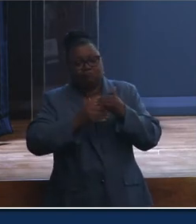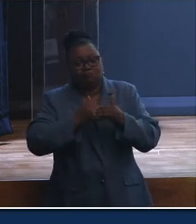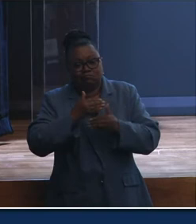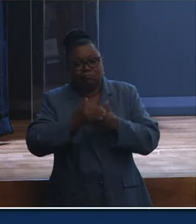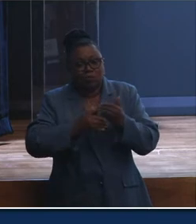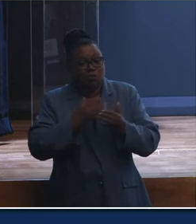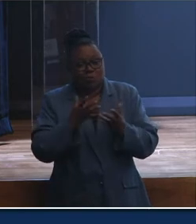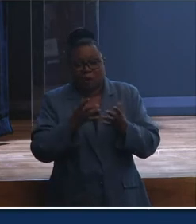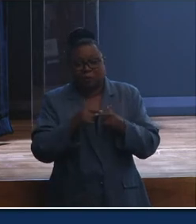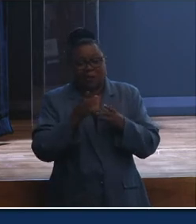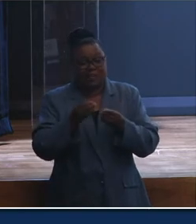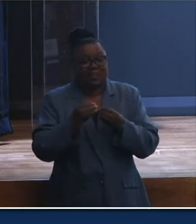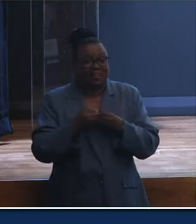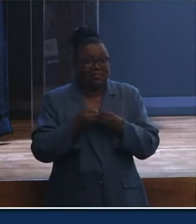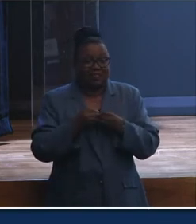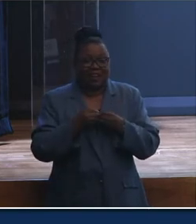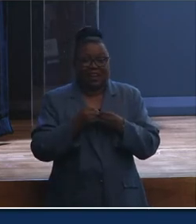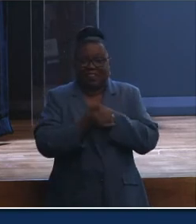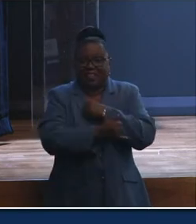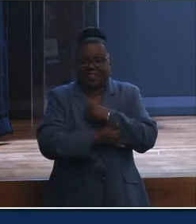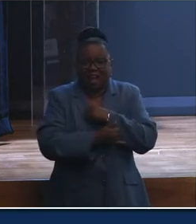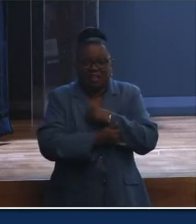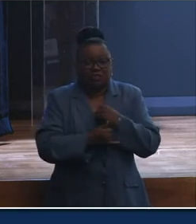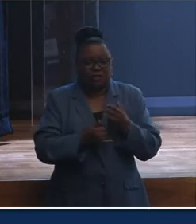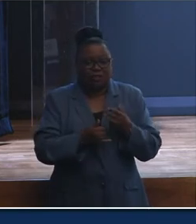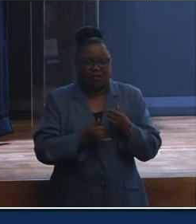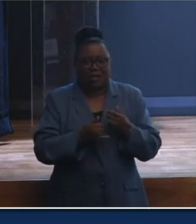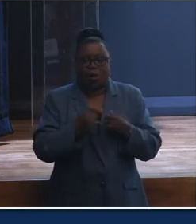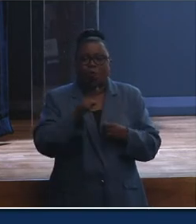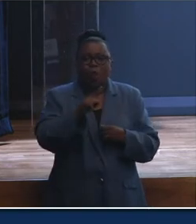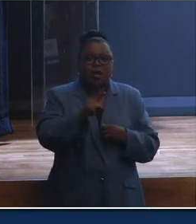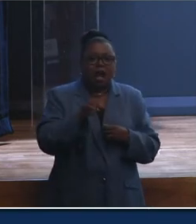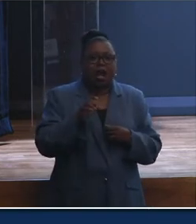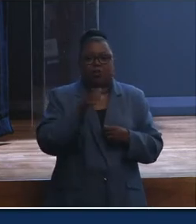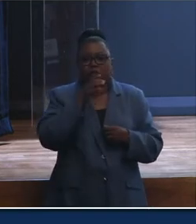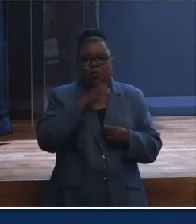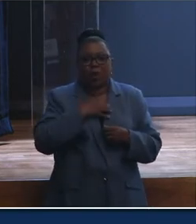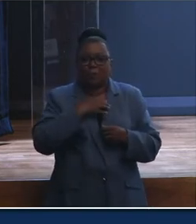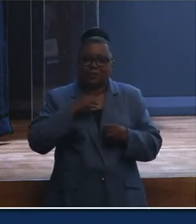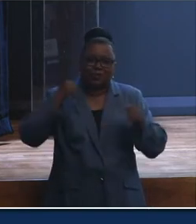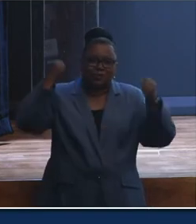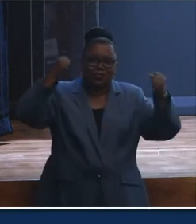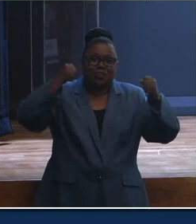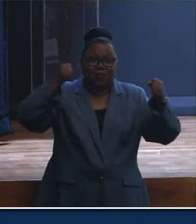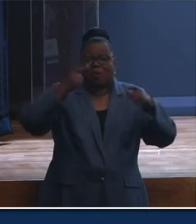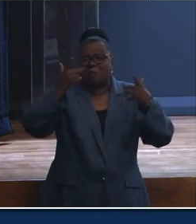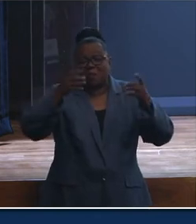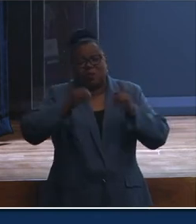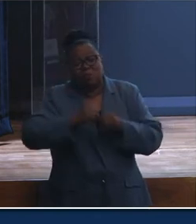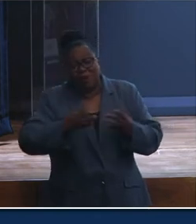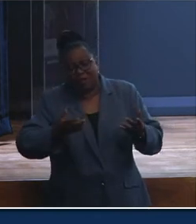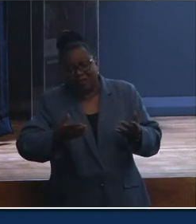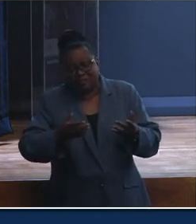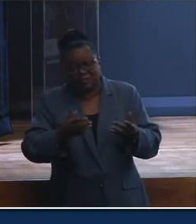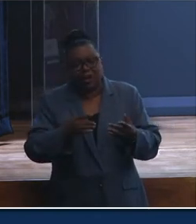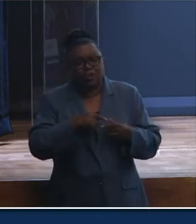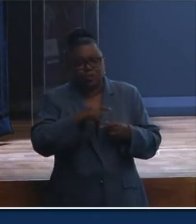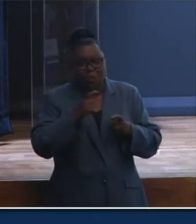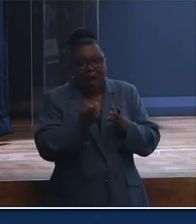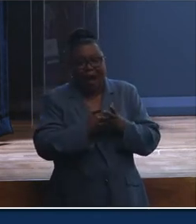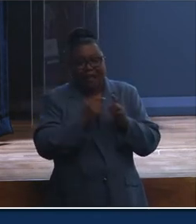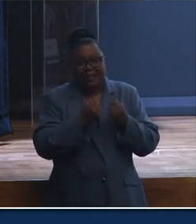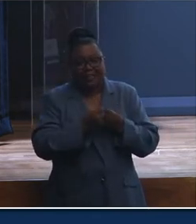alone, you probably have given the country 100 women to cheer for, maybe more. Your hockey